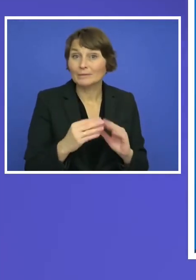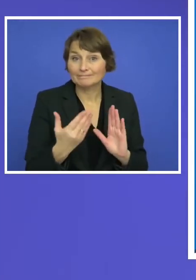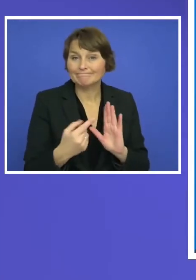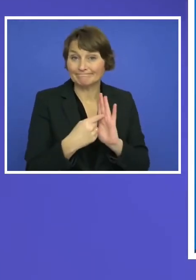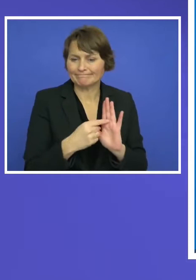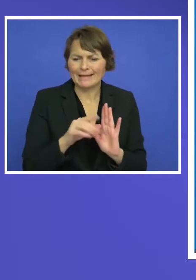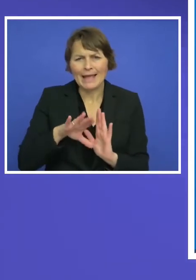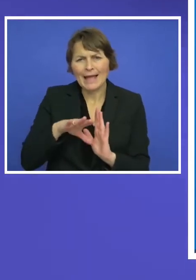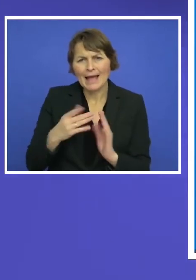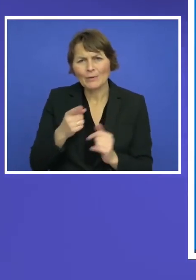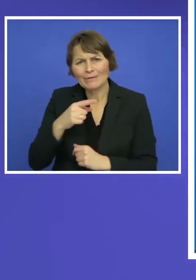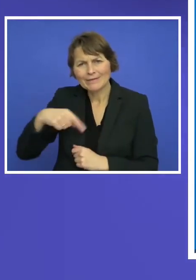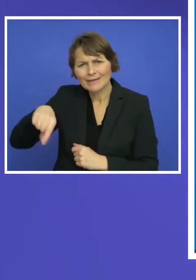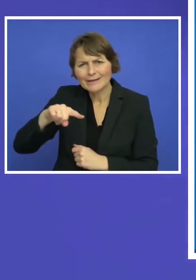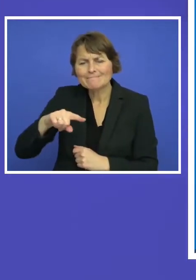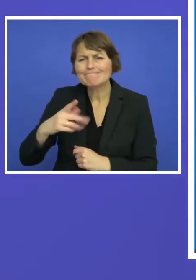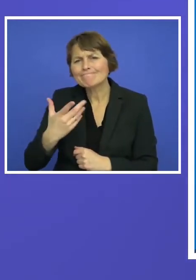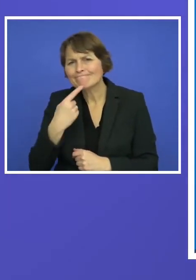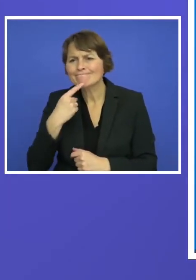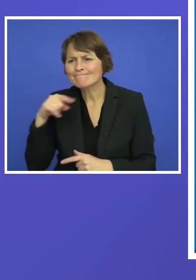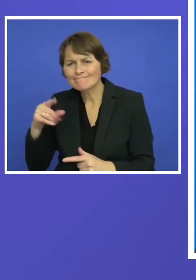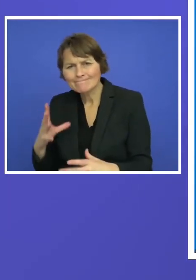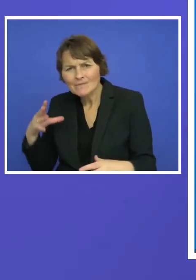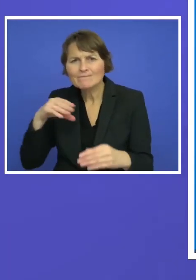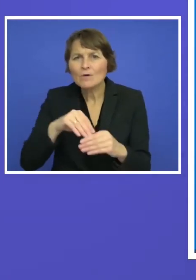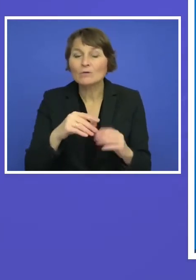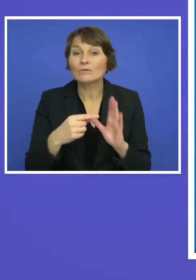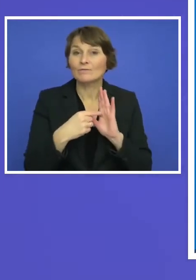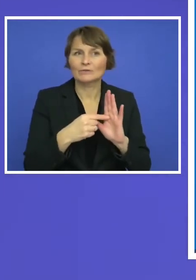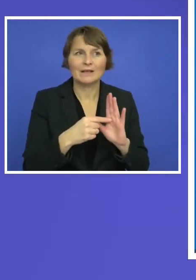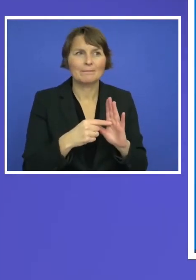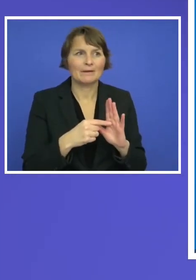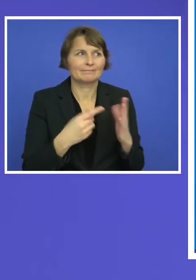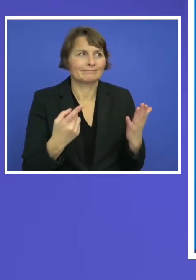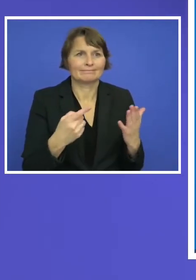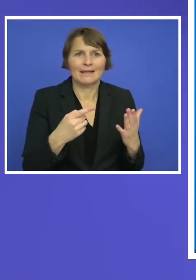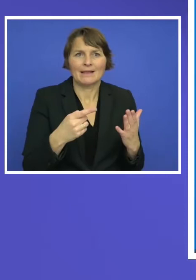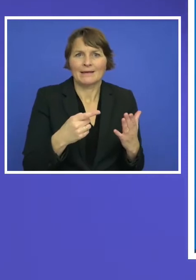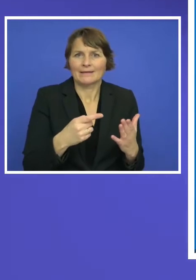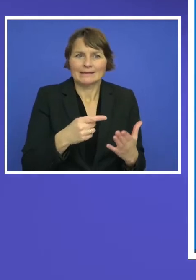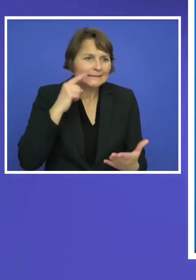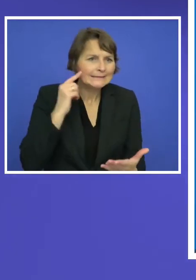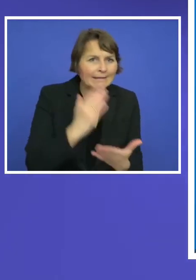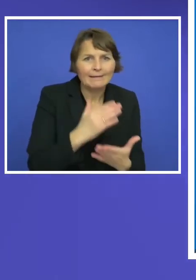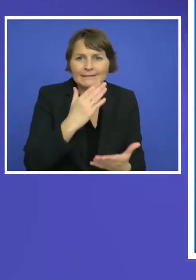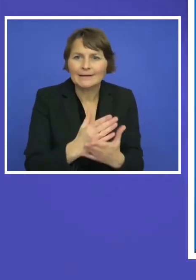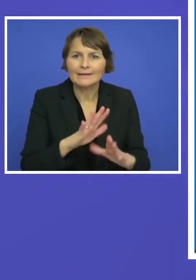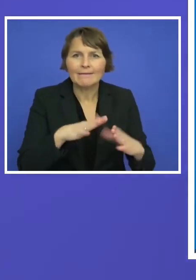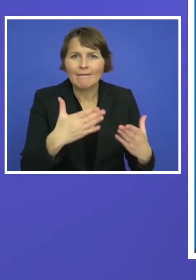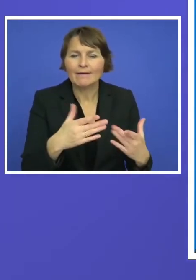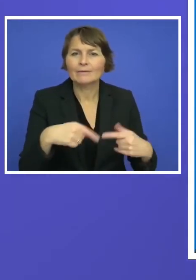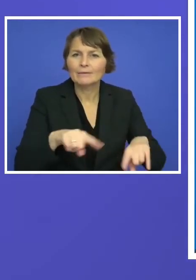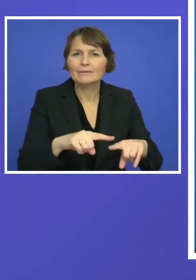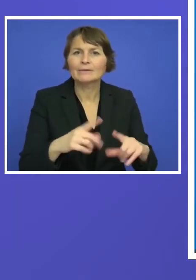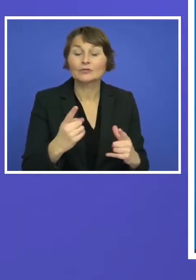to participate in HR decisions while they are facing all these challenges